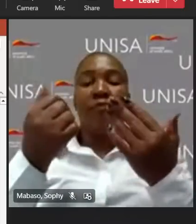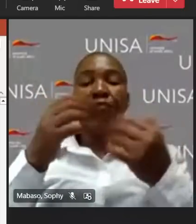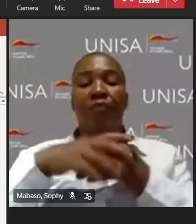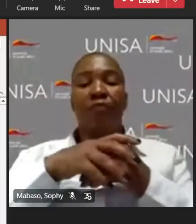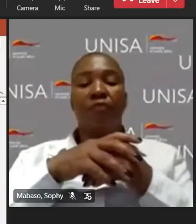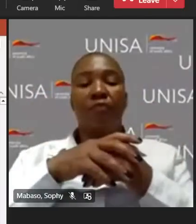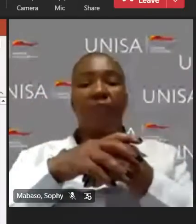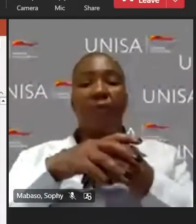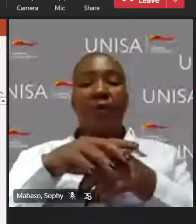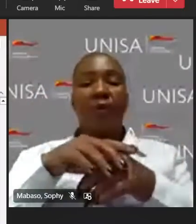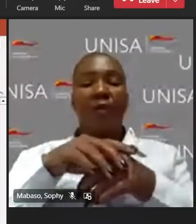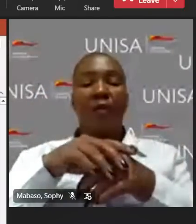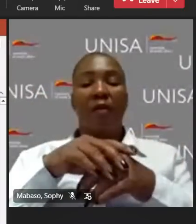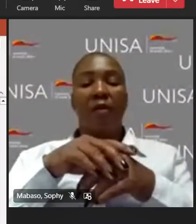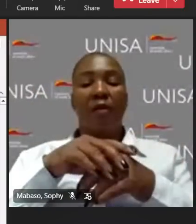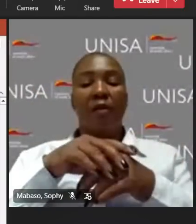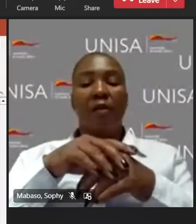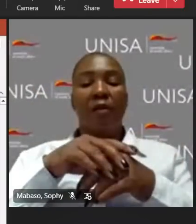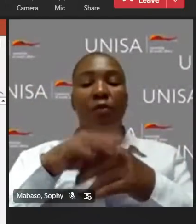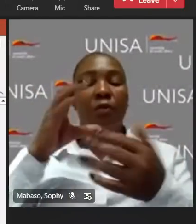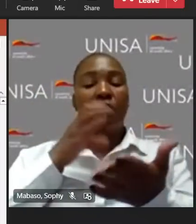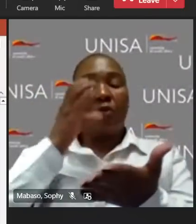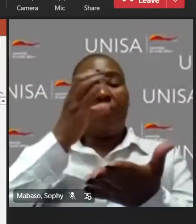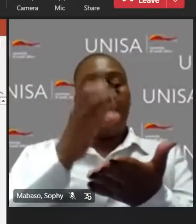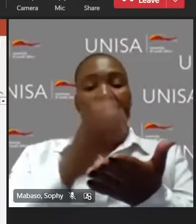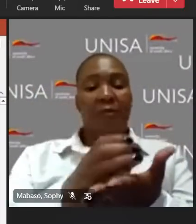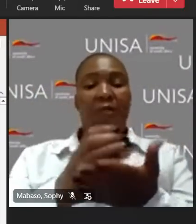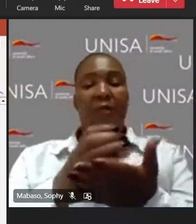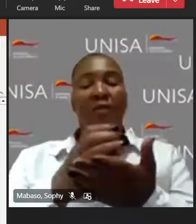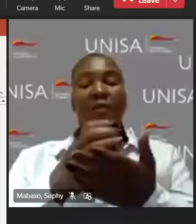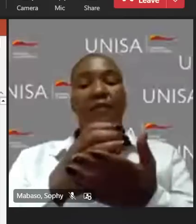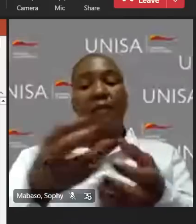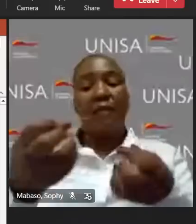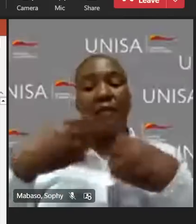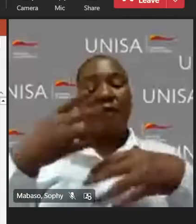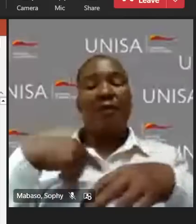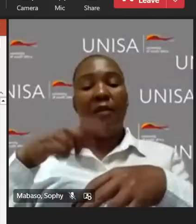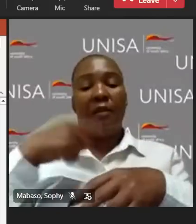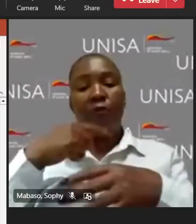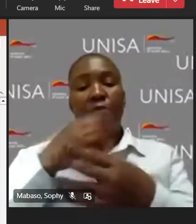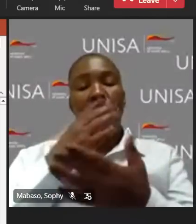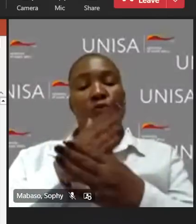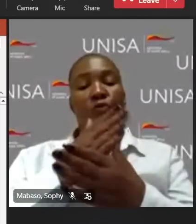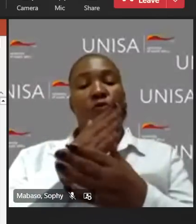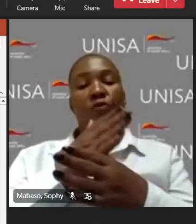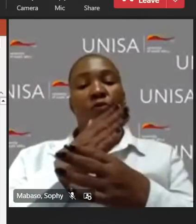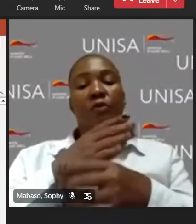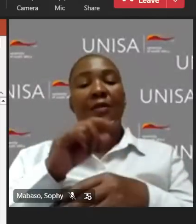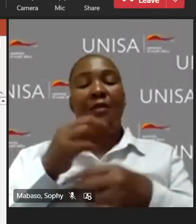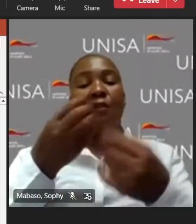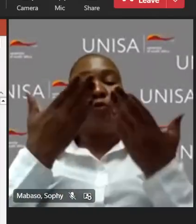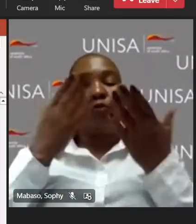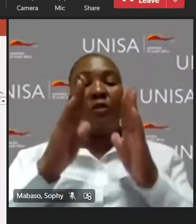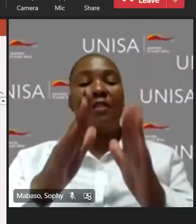reference, with a confirmation, they must also send out the confirmation to make sure that the student is,